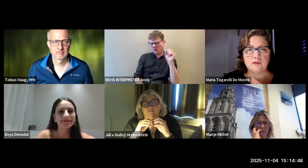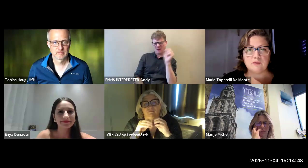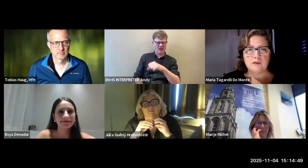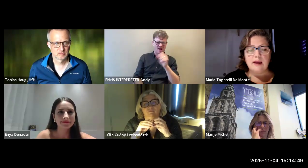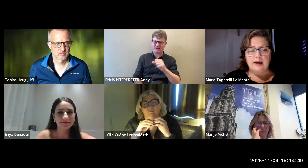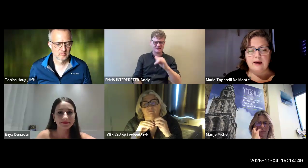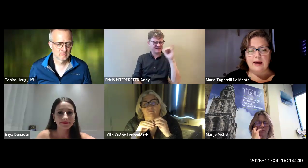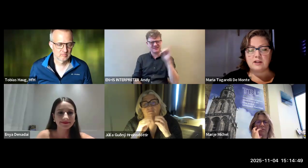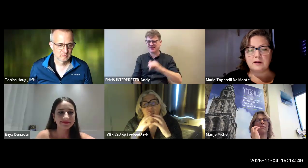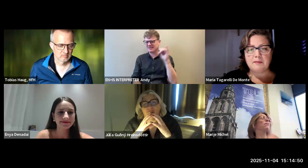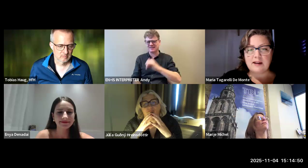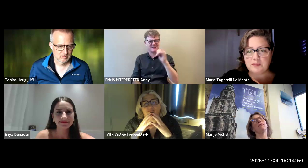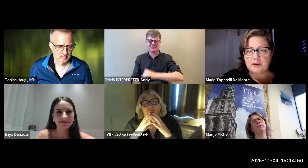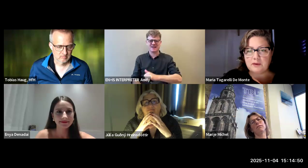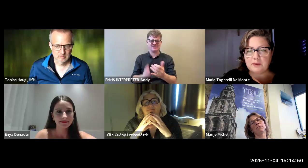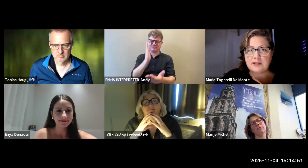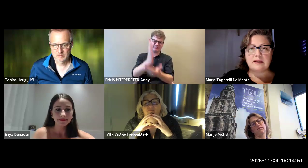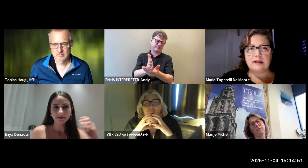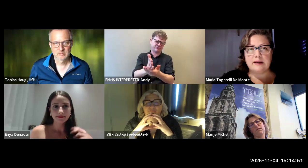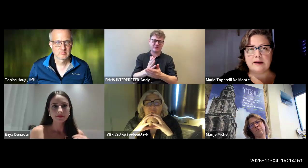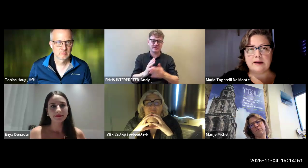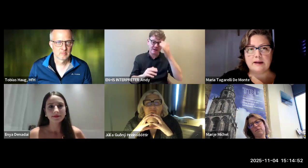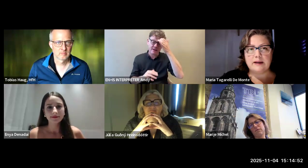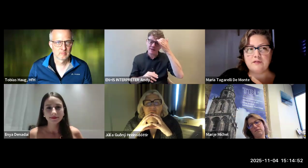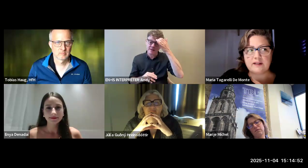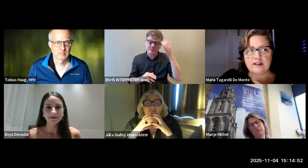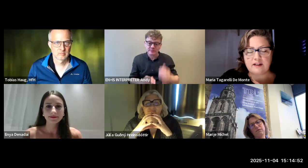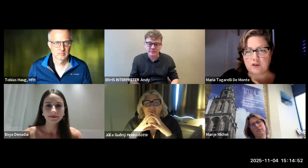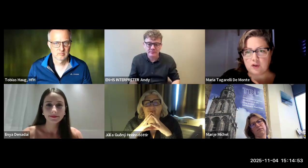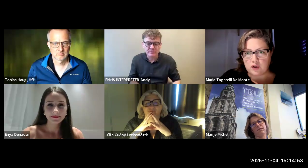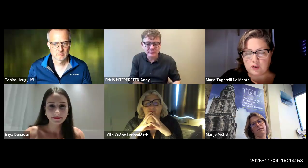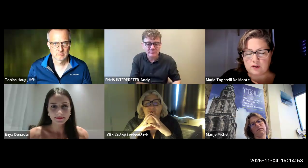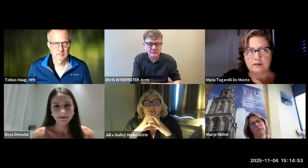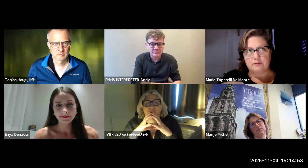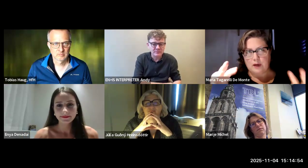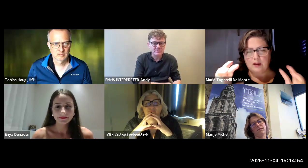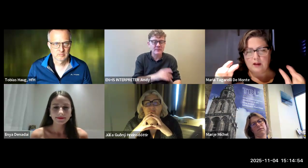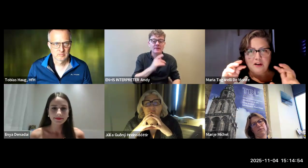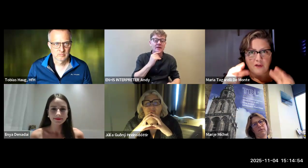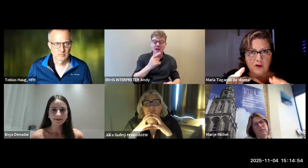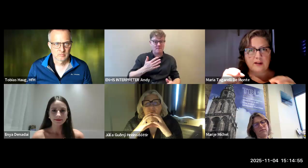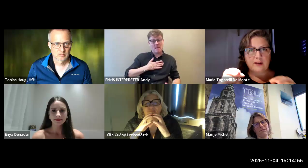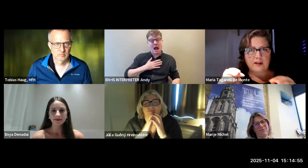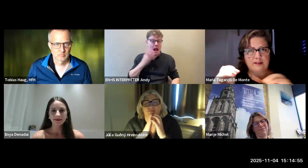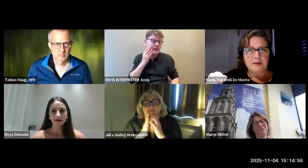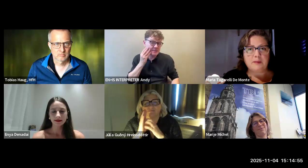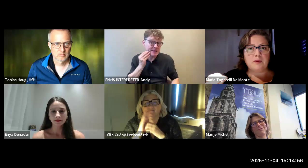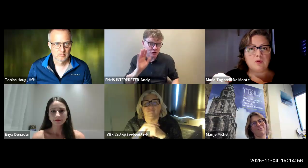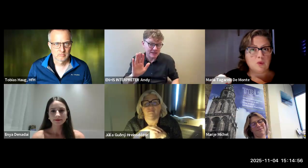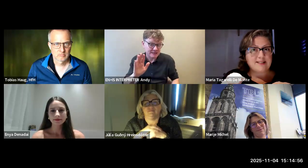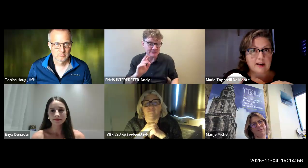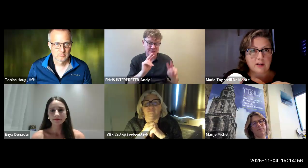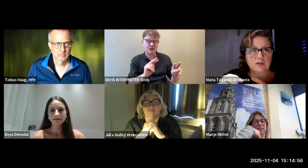absolutely, absolutely. Actually, in my experience, foreign deaf learner, well, foreign